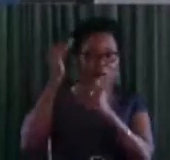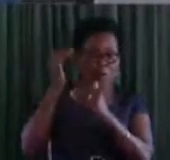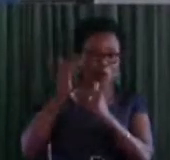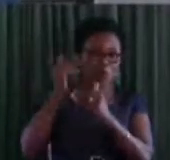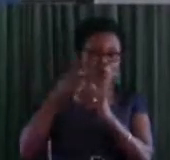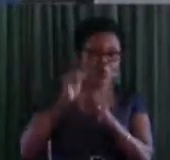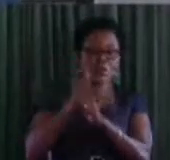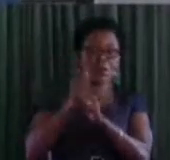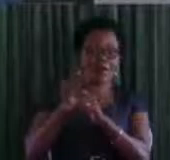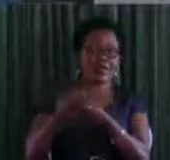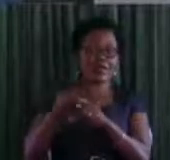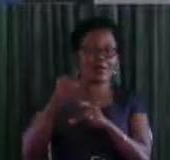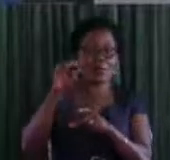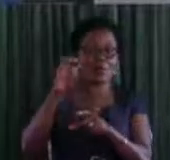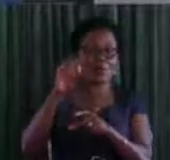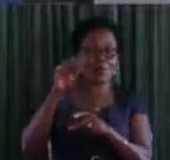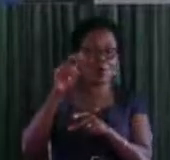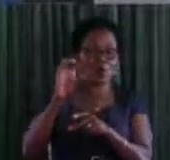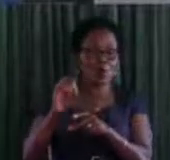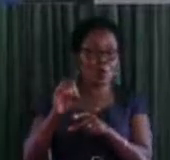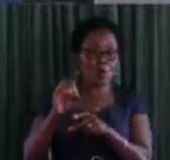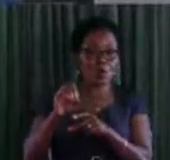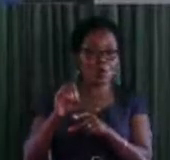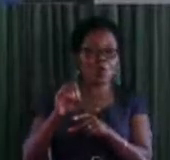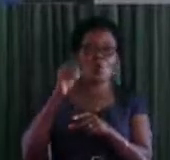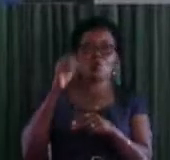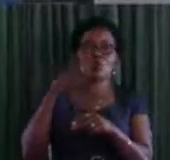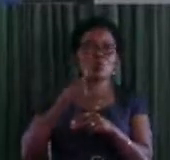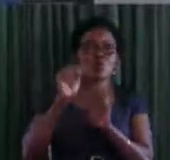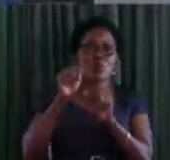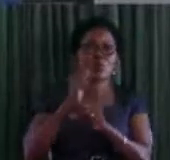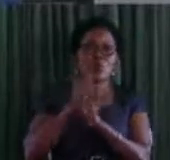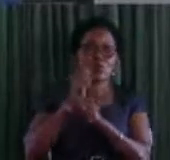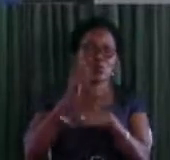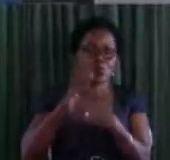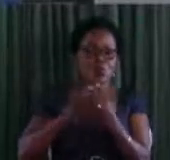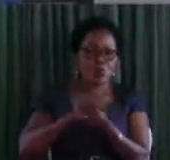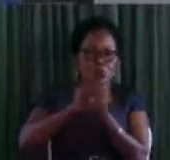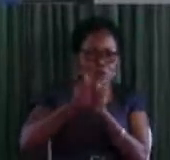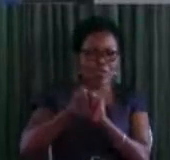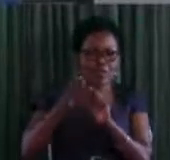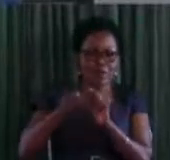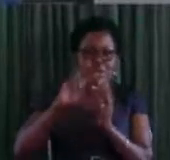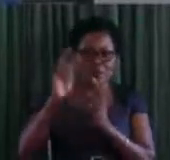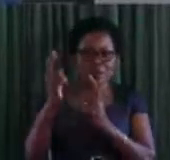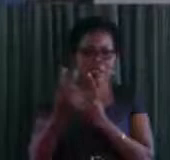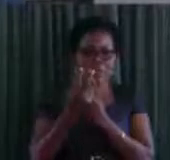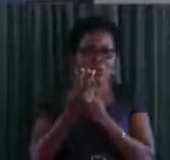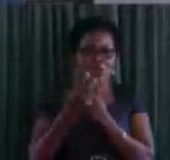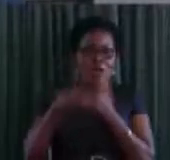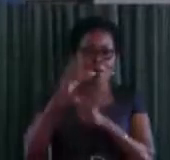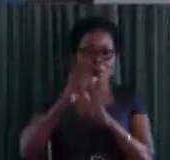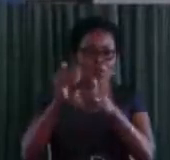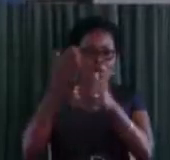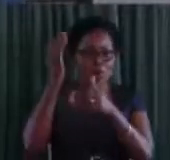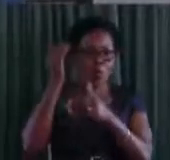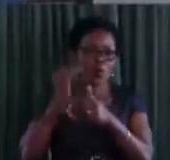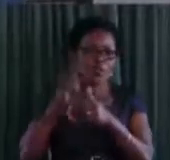one thing you will do to change that perception about the court.